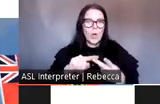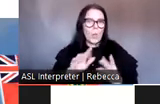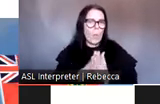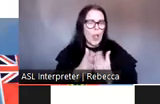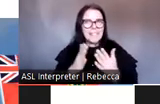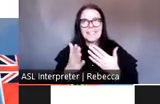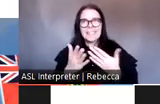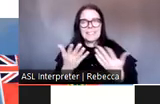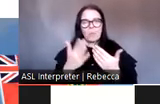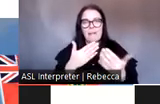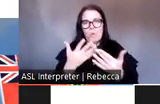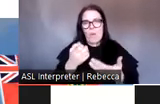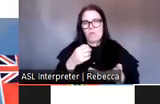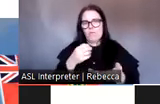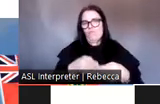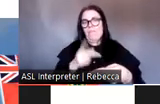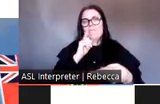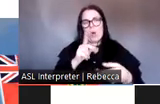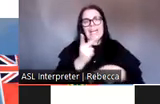person's learning experiences.